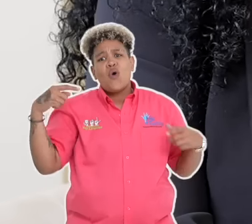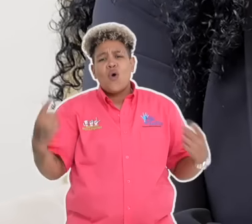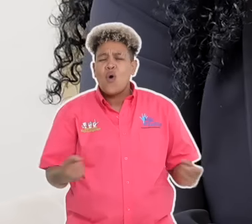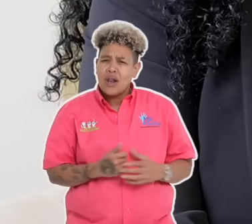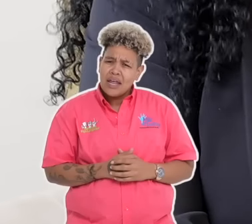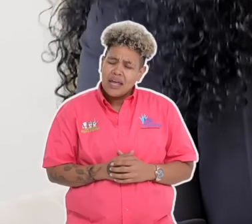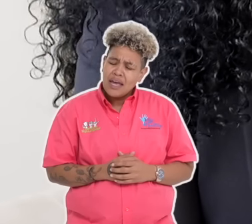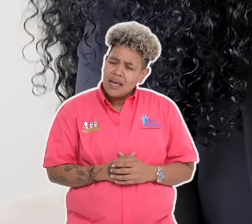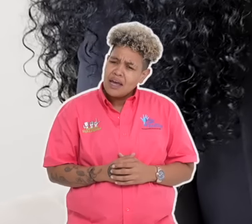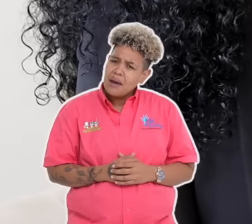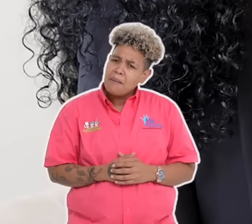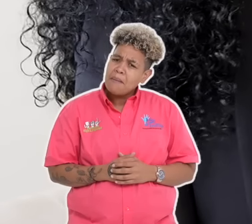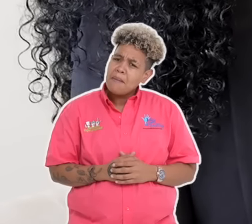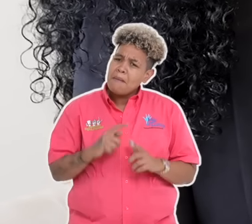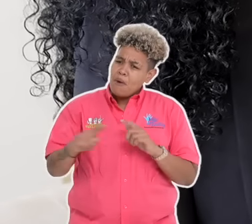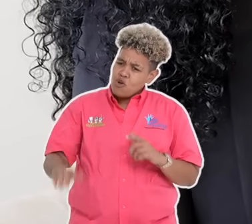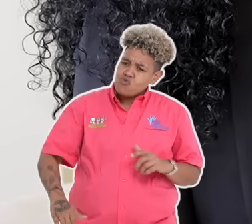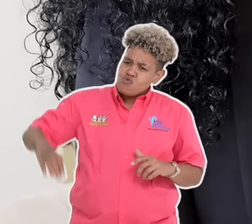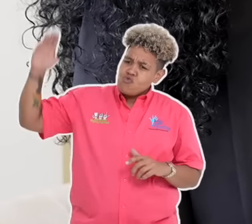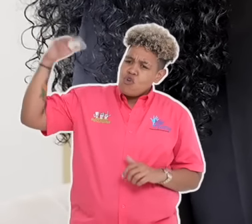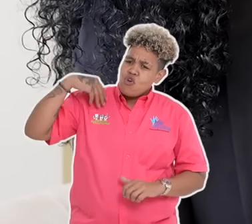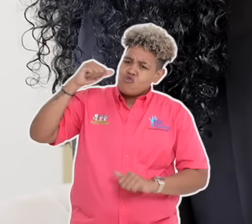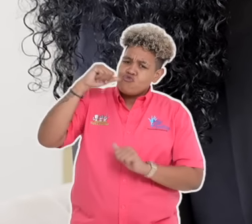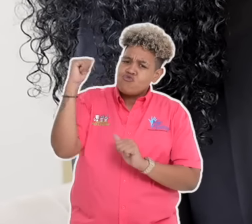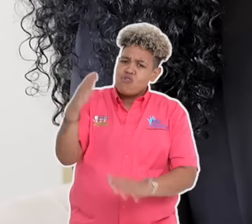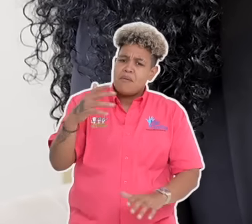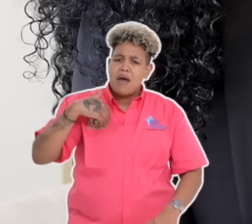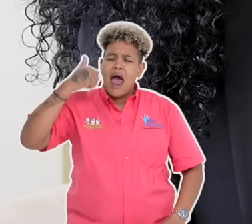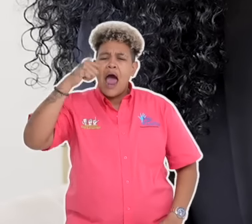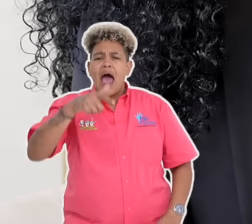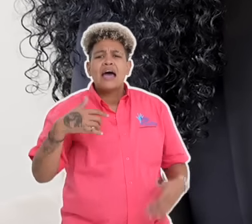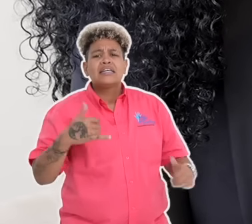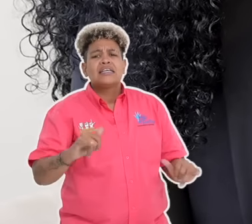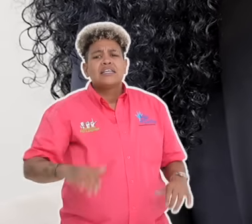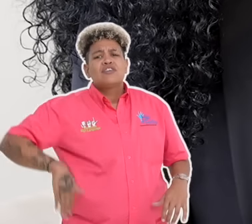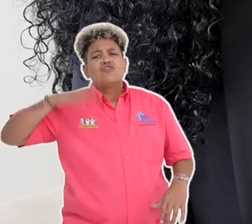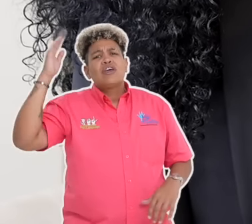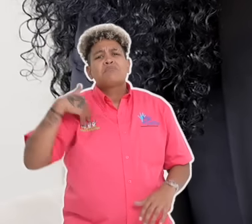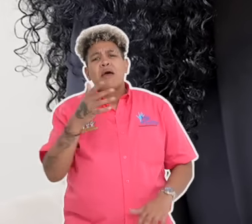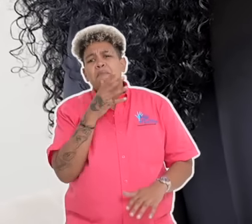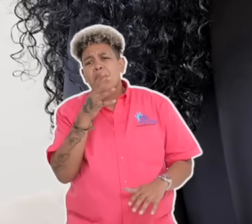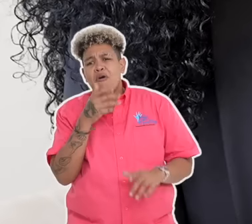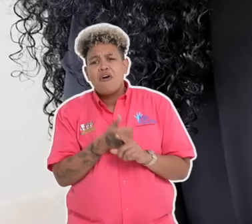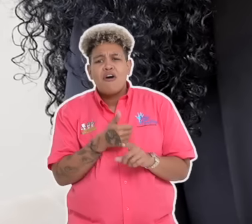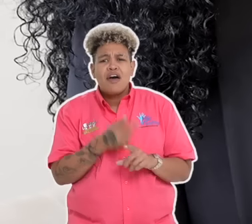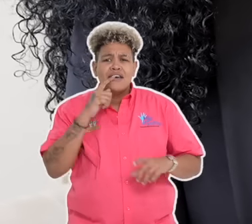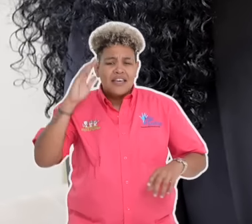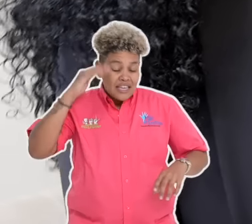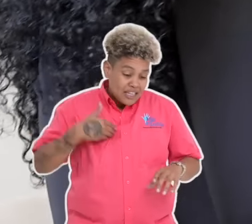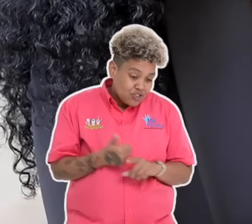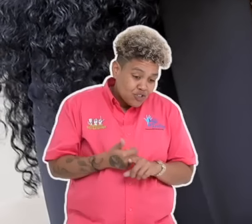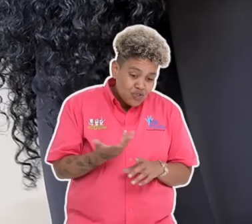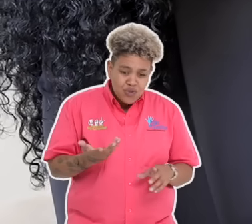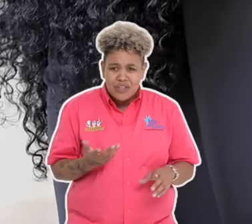it. But being raised by her and my aunt that continued to raise me, my mom was in Kinston working,